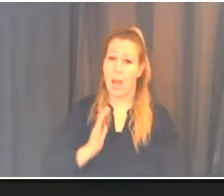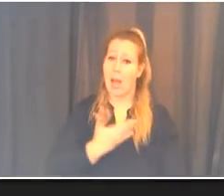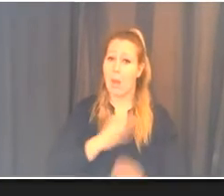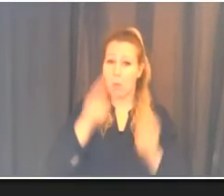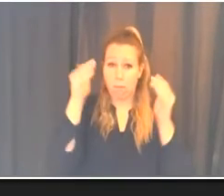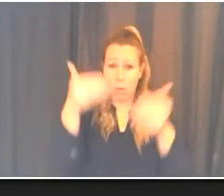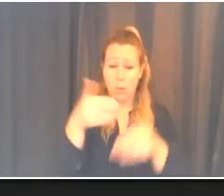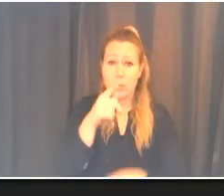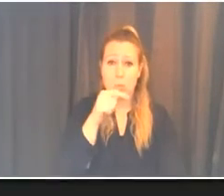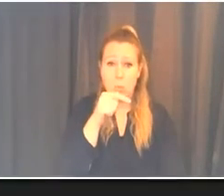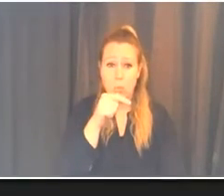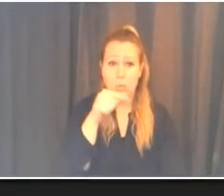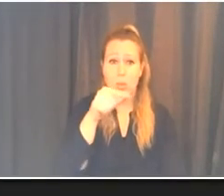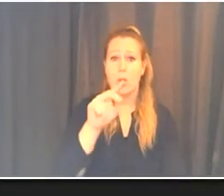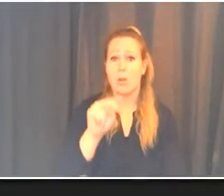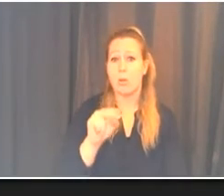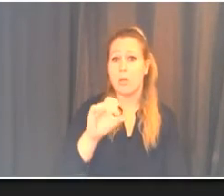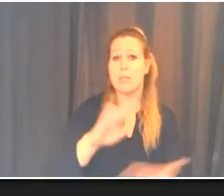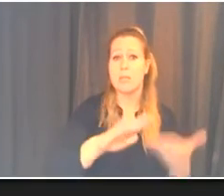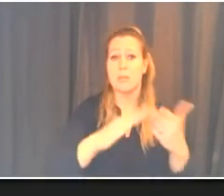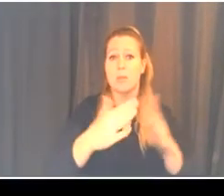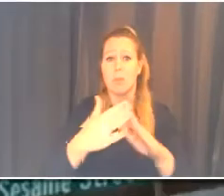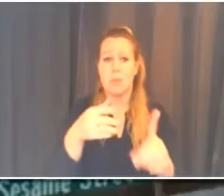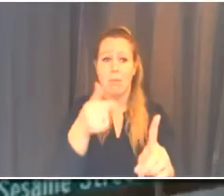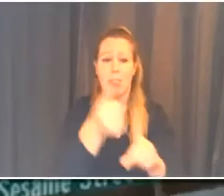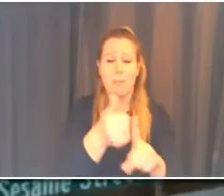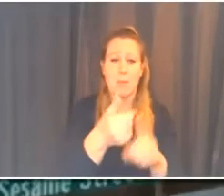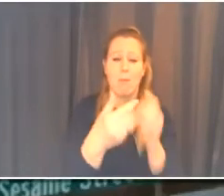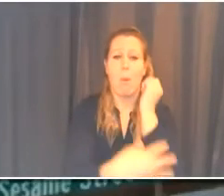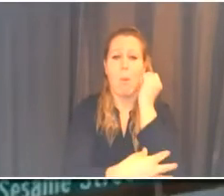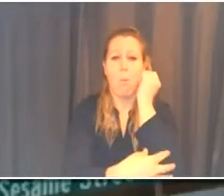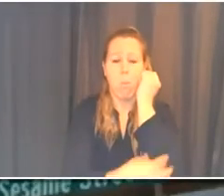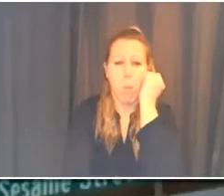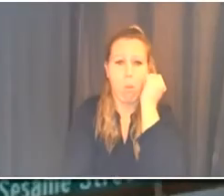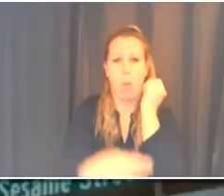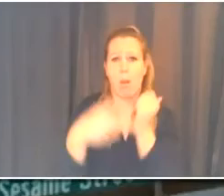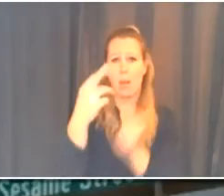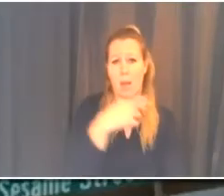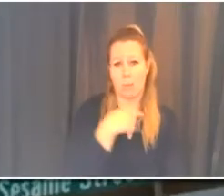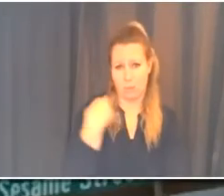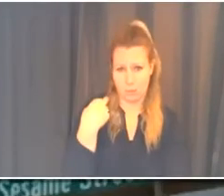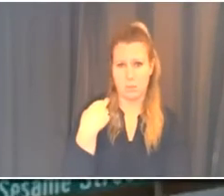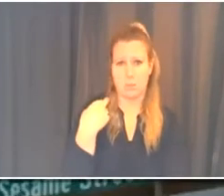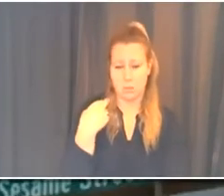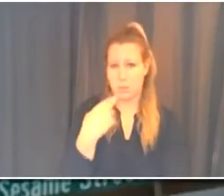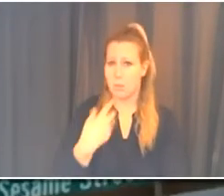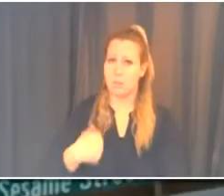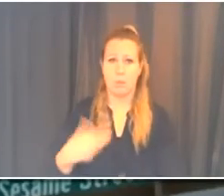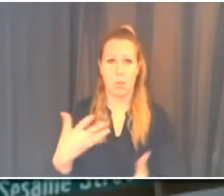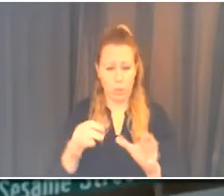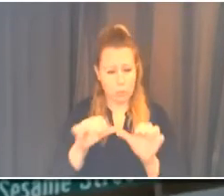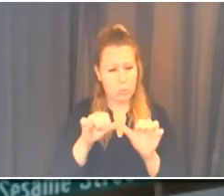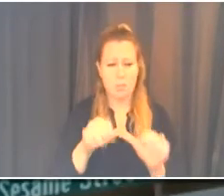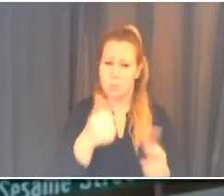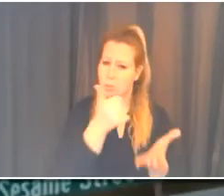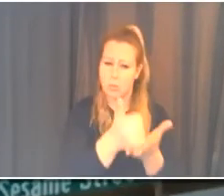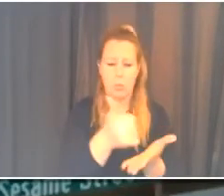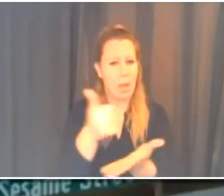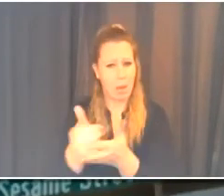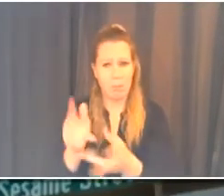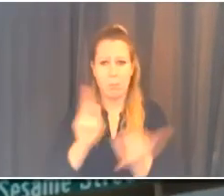that you have um Maria thank you for all the good work VIP does you're an